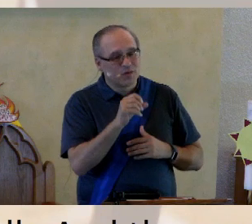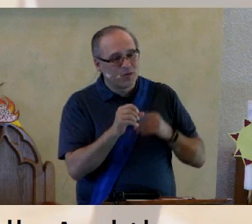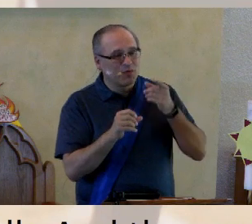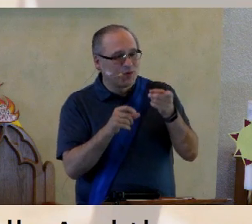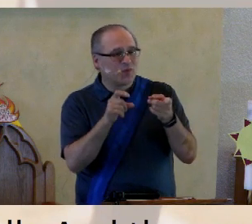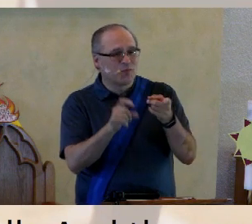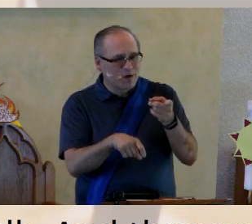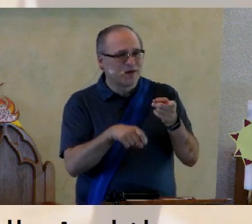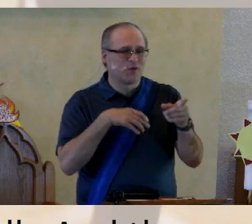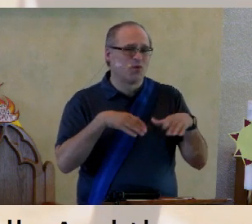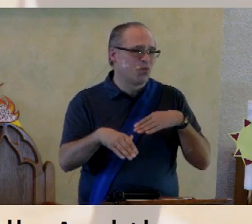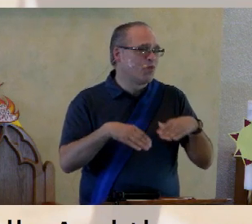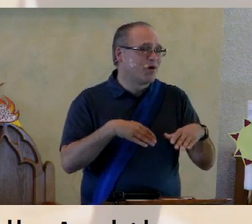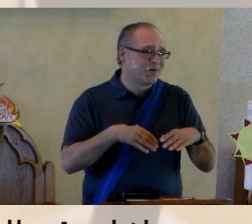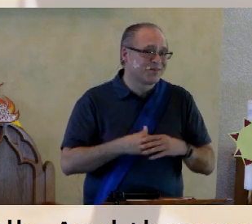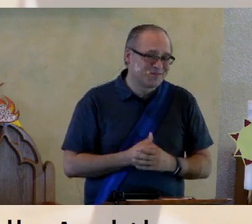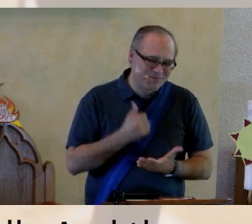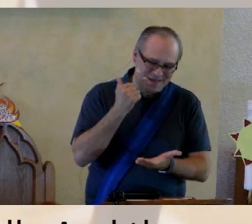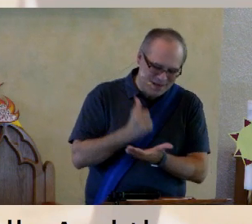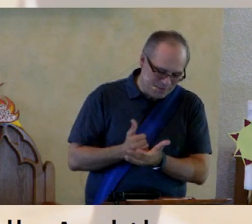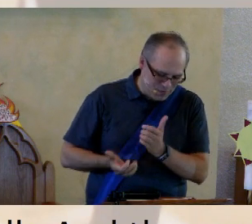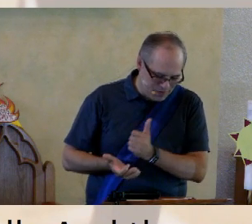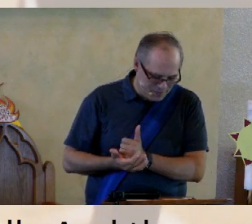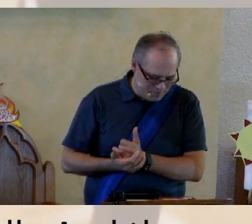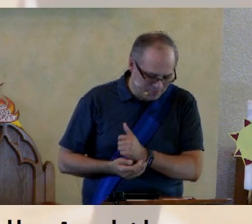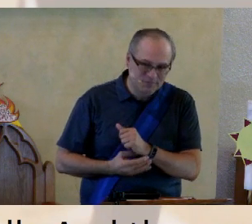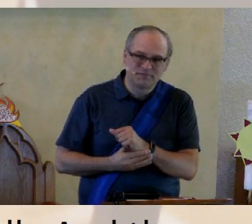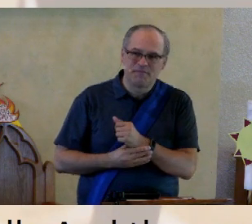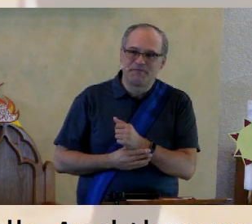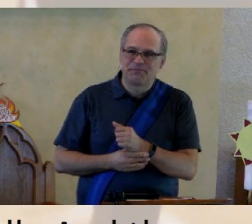walk. Amen.